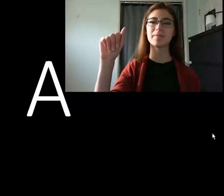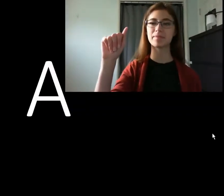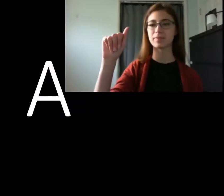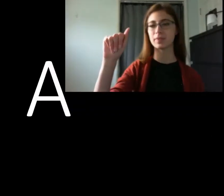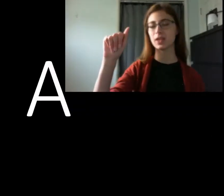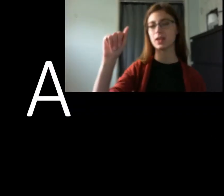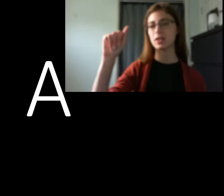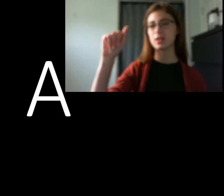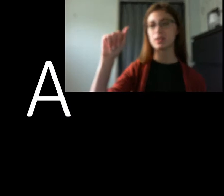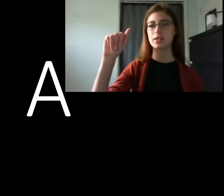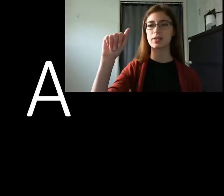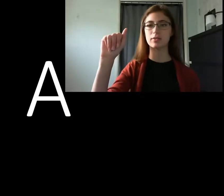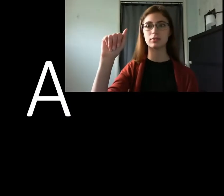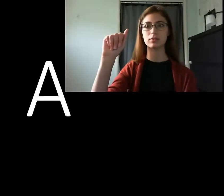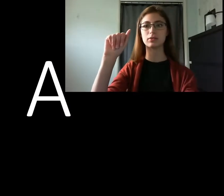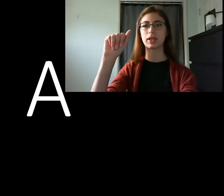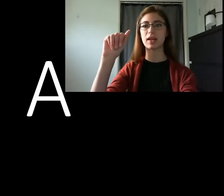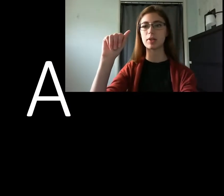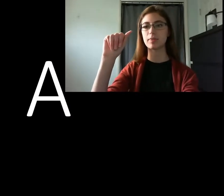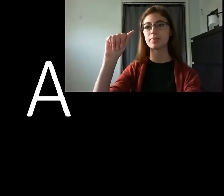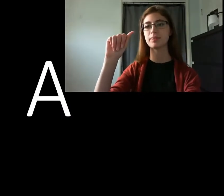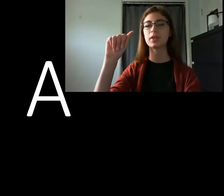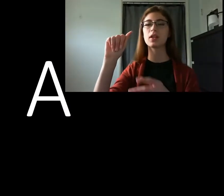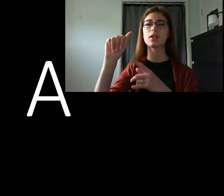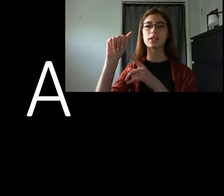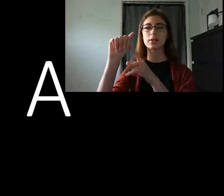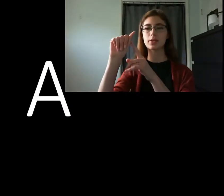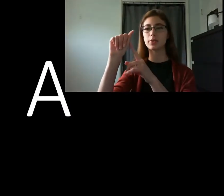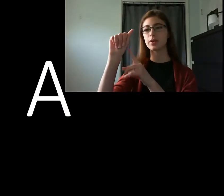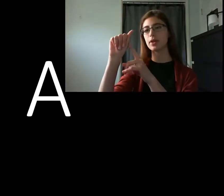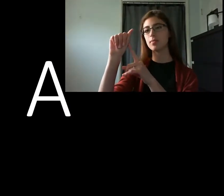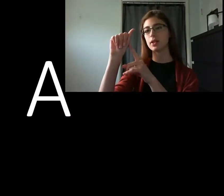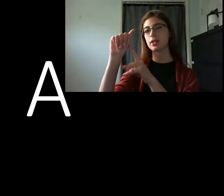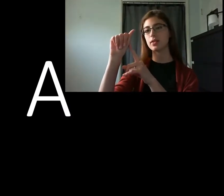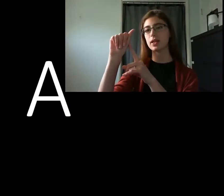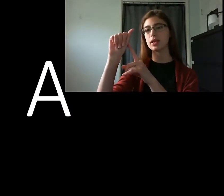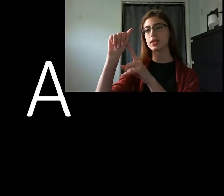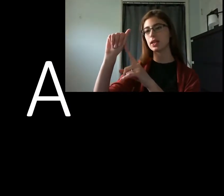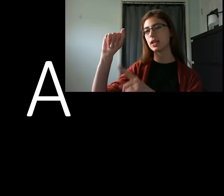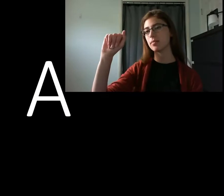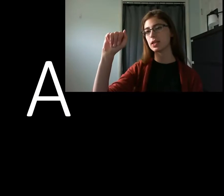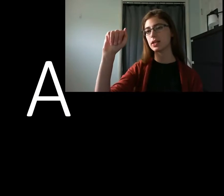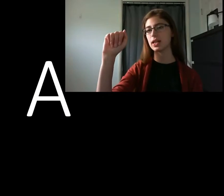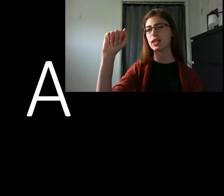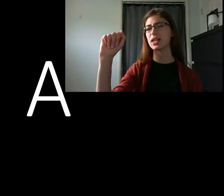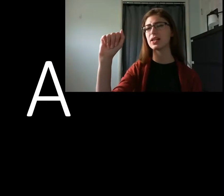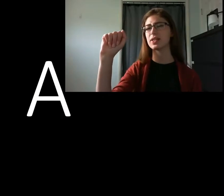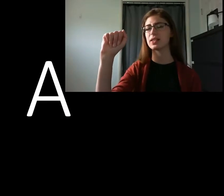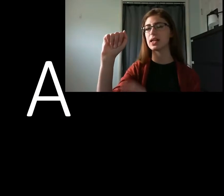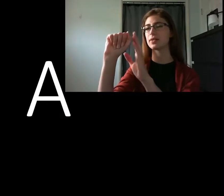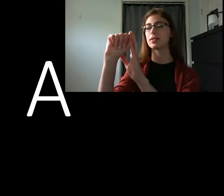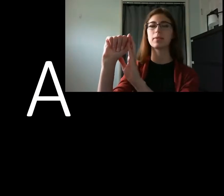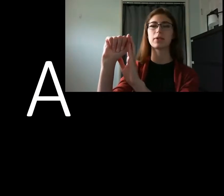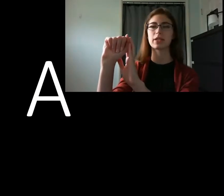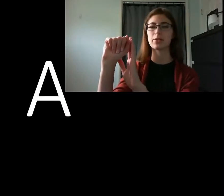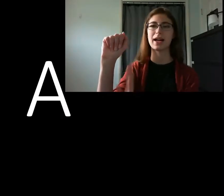A. So, camera. So your thumb is going to be sitting here beside your hand. It can kind of tuck